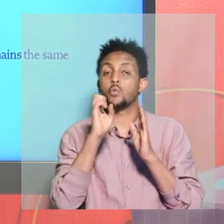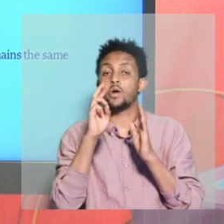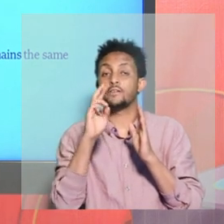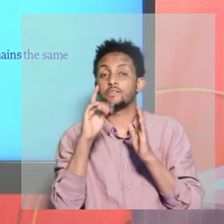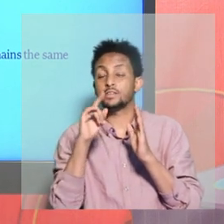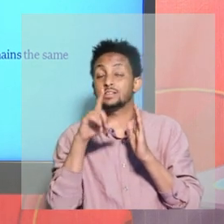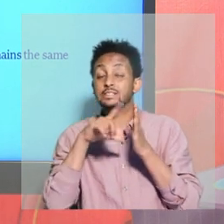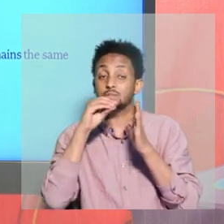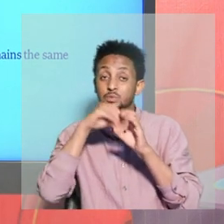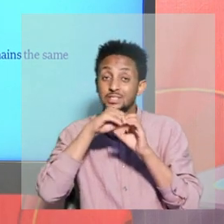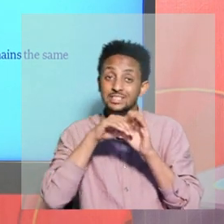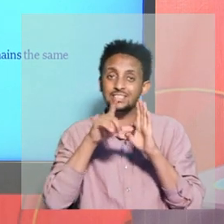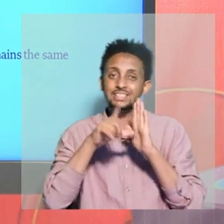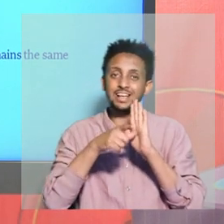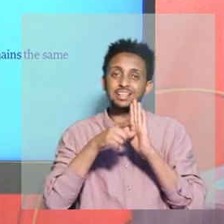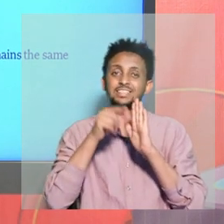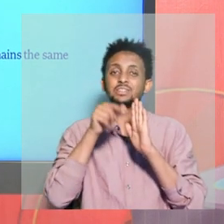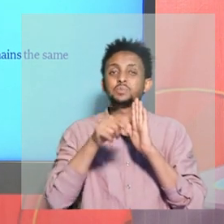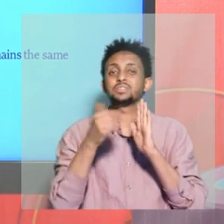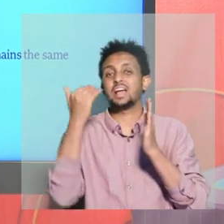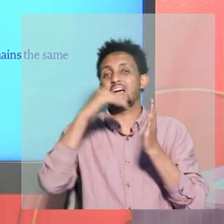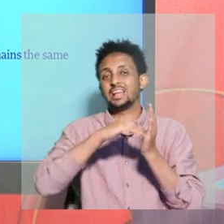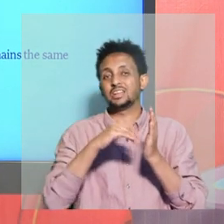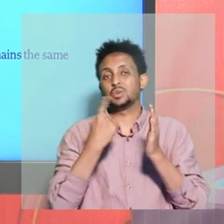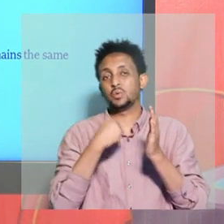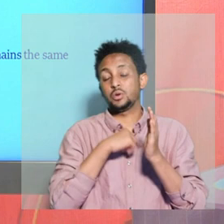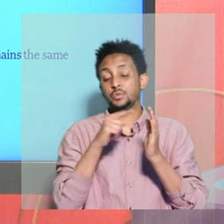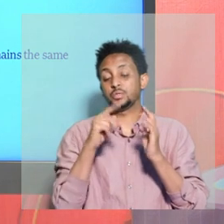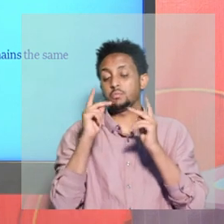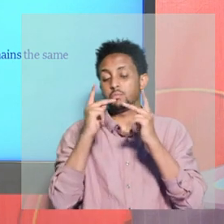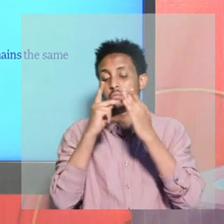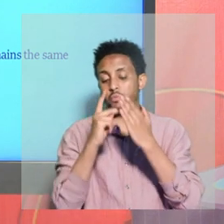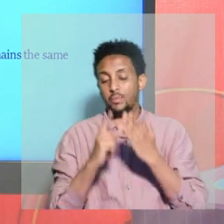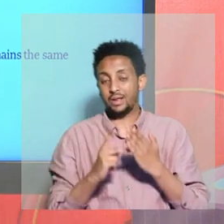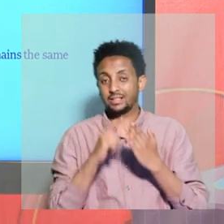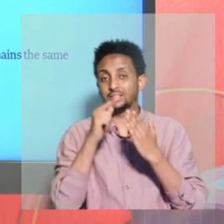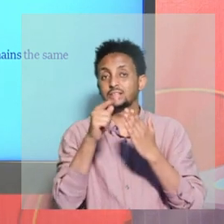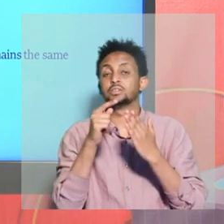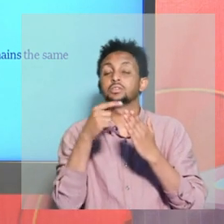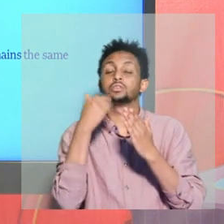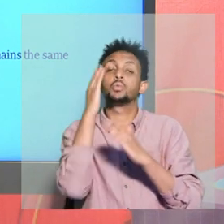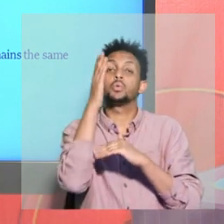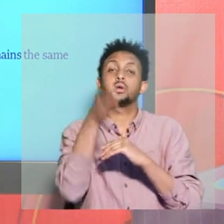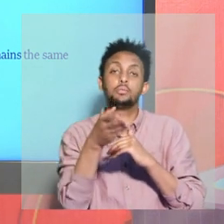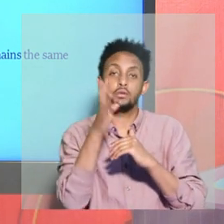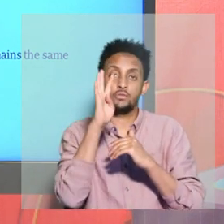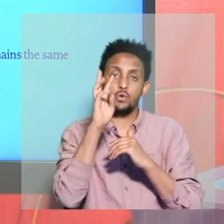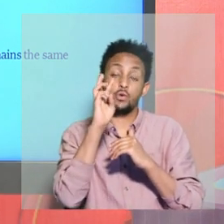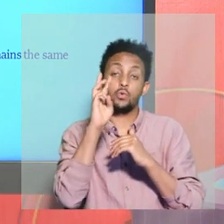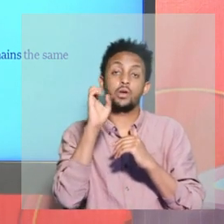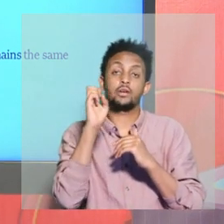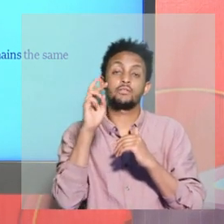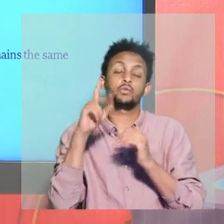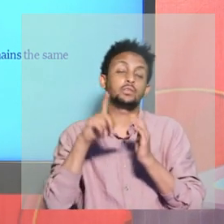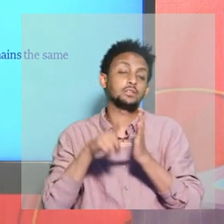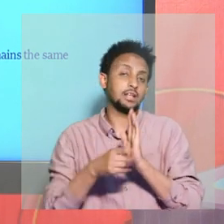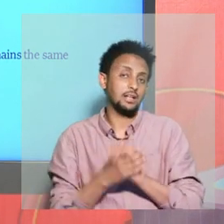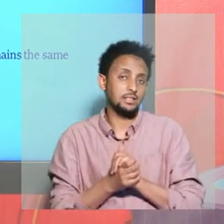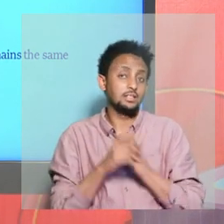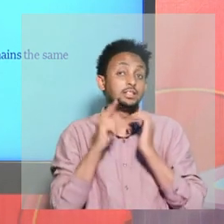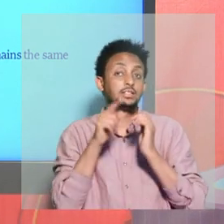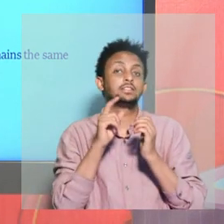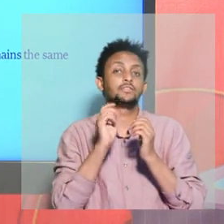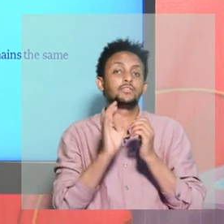within a second, then again, when it propagates in this medium, there will be four waves within a second, so that